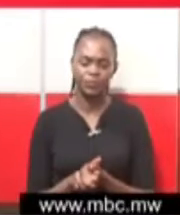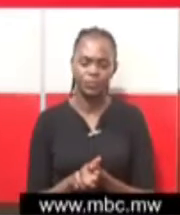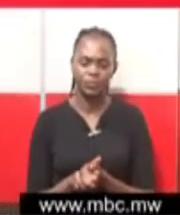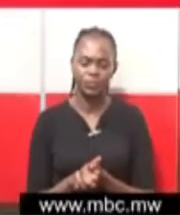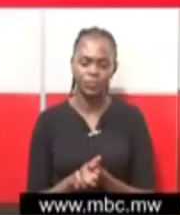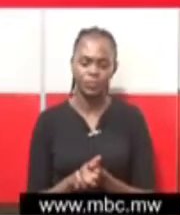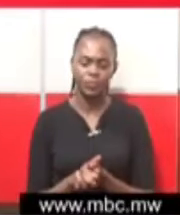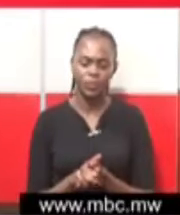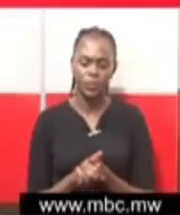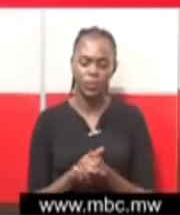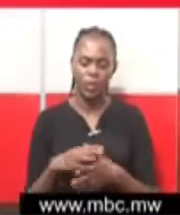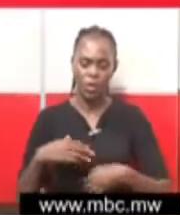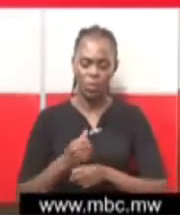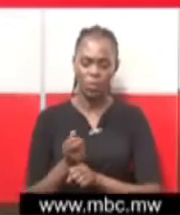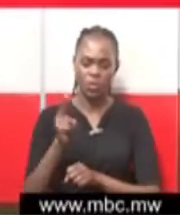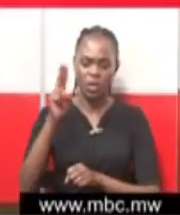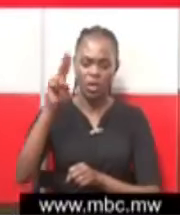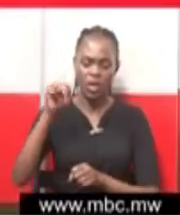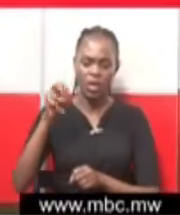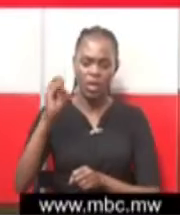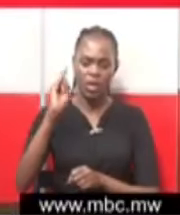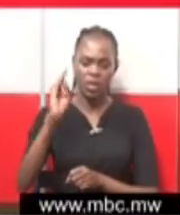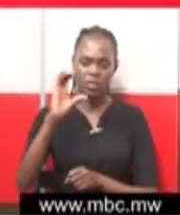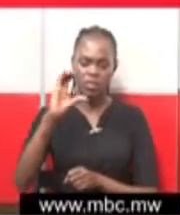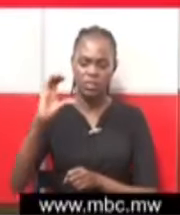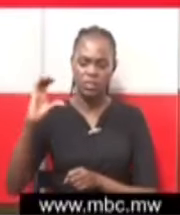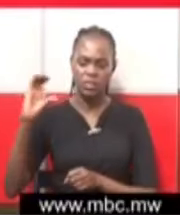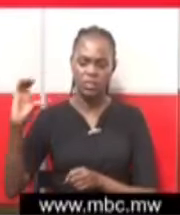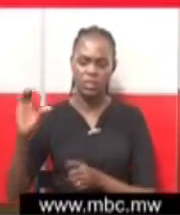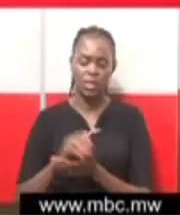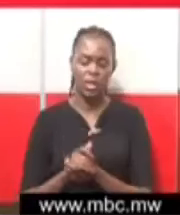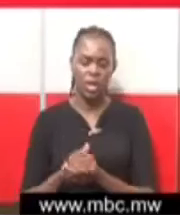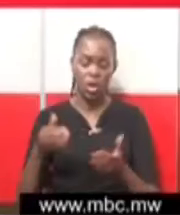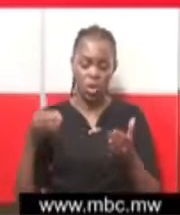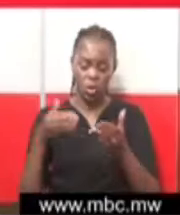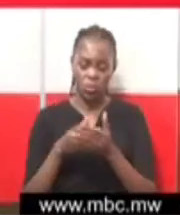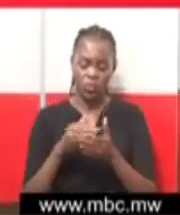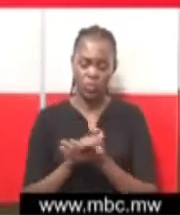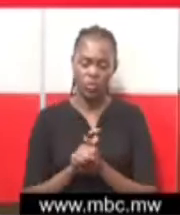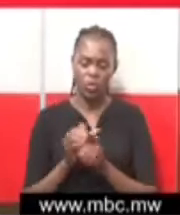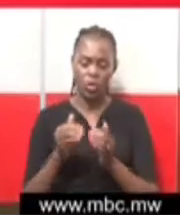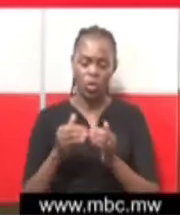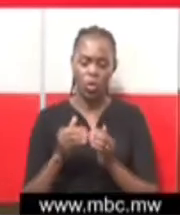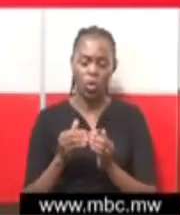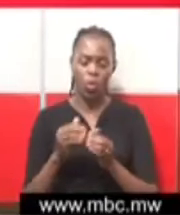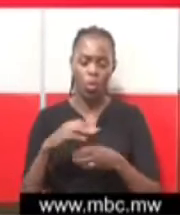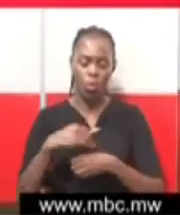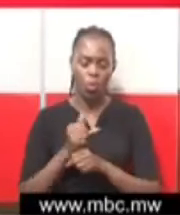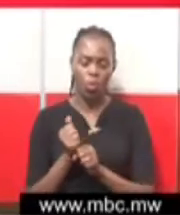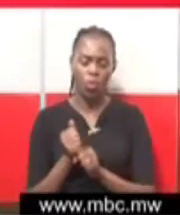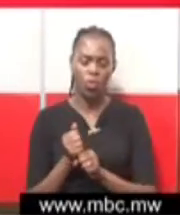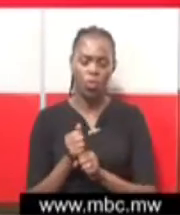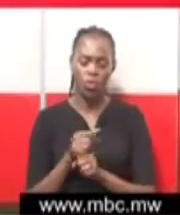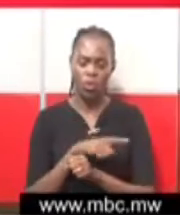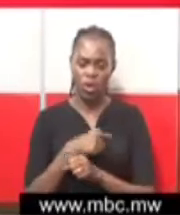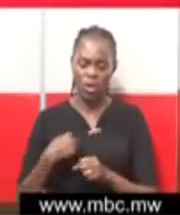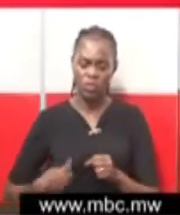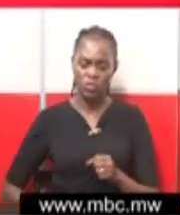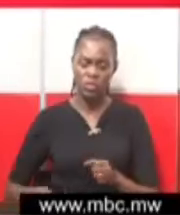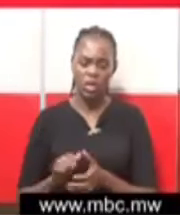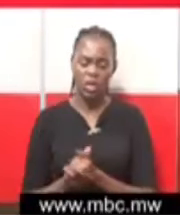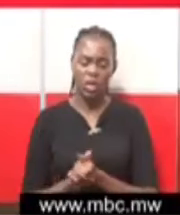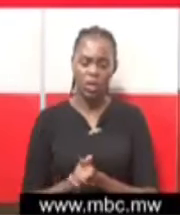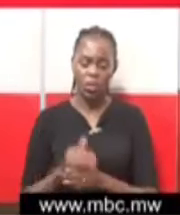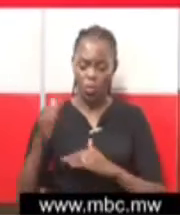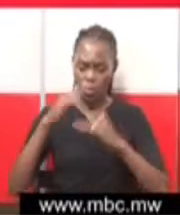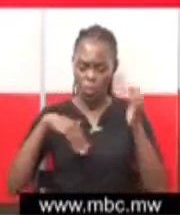The National Construction Industry Council, NCIC, has stopped a Chinese company, King Steel Malata, from constructing a warehouse along the